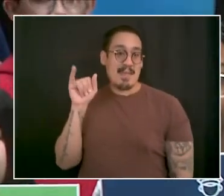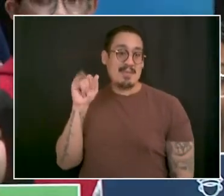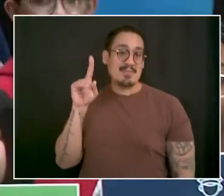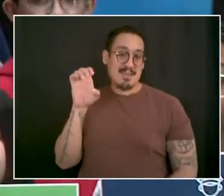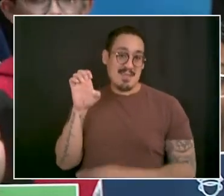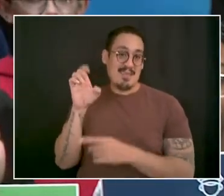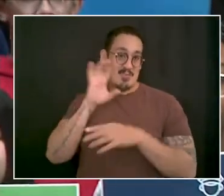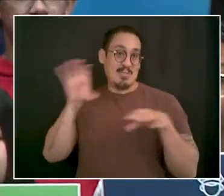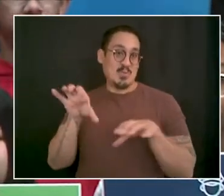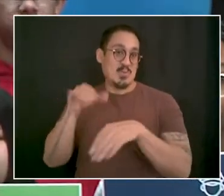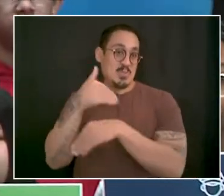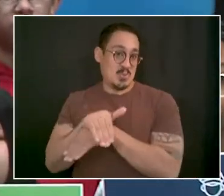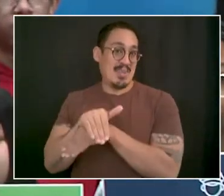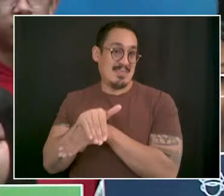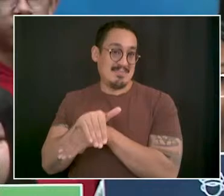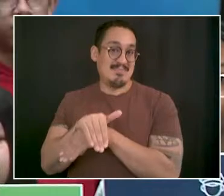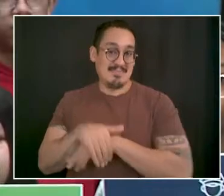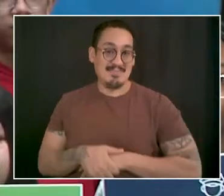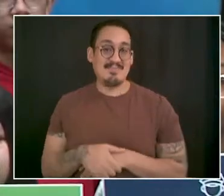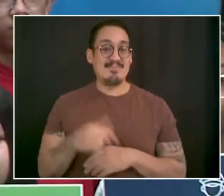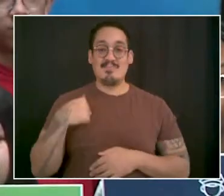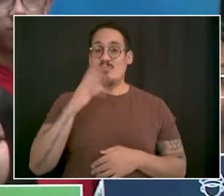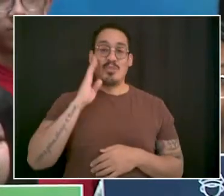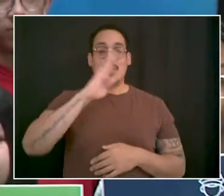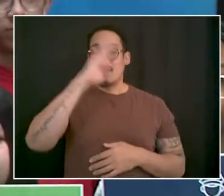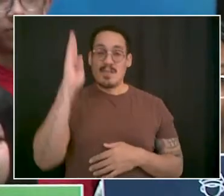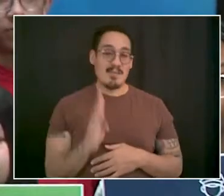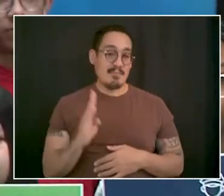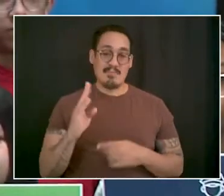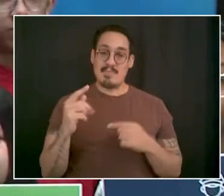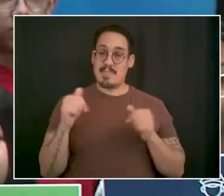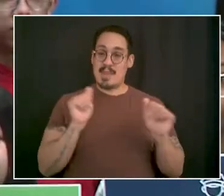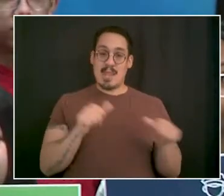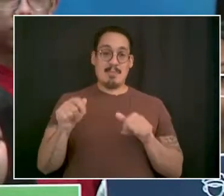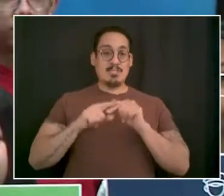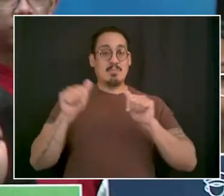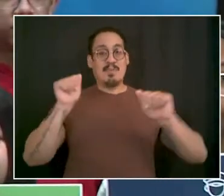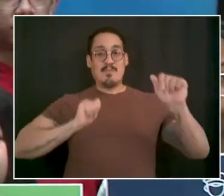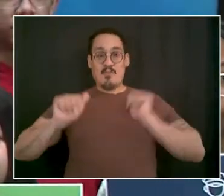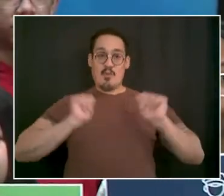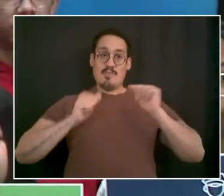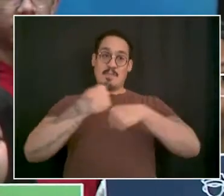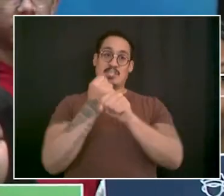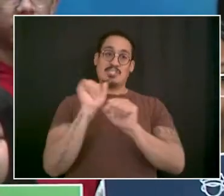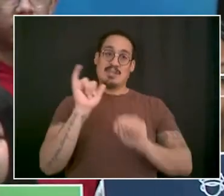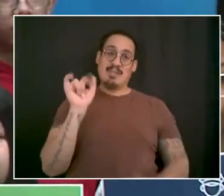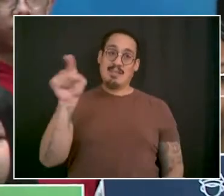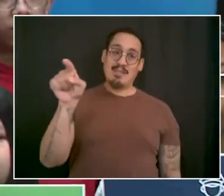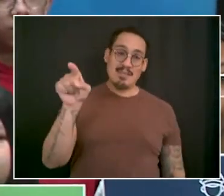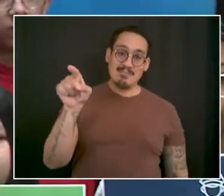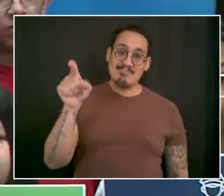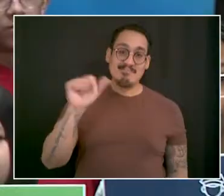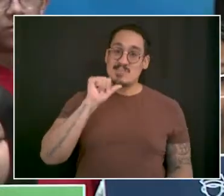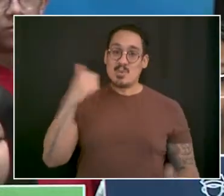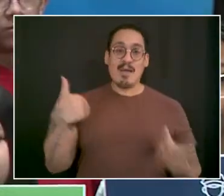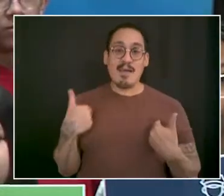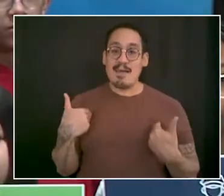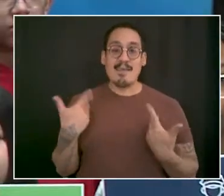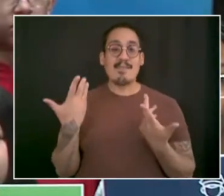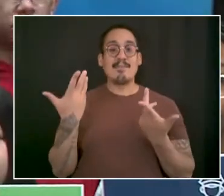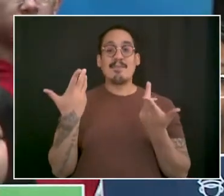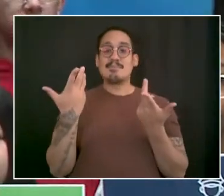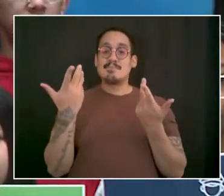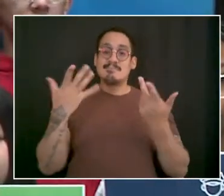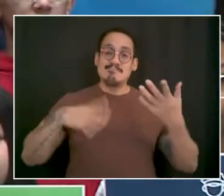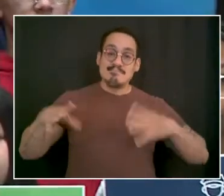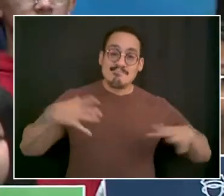tonight. I would never have been able to perform in a production like that, but don't have the style or